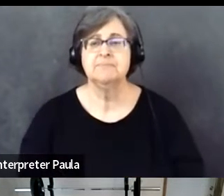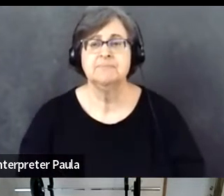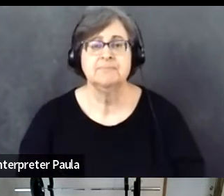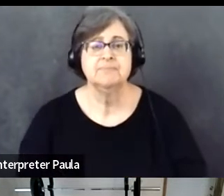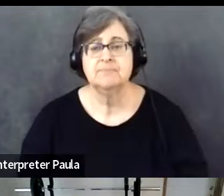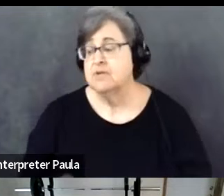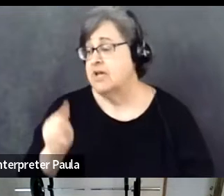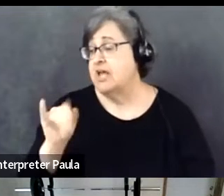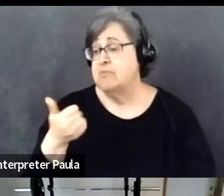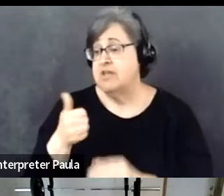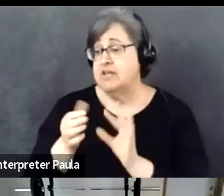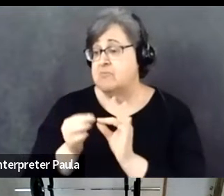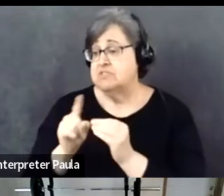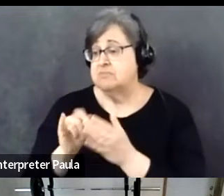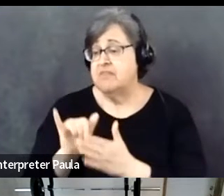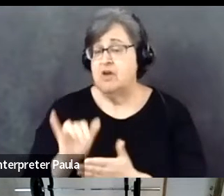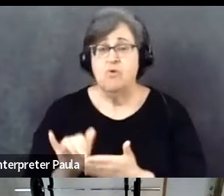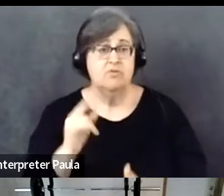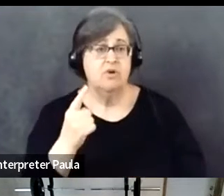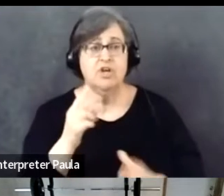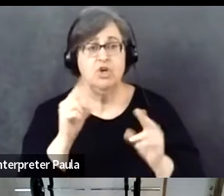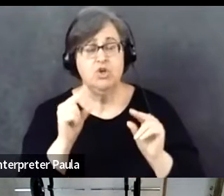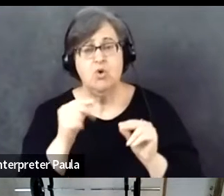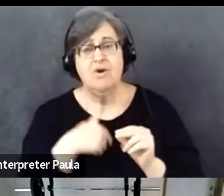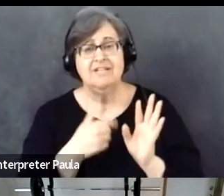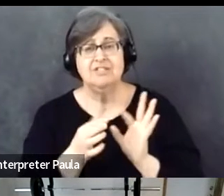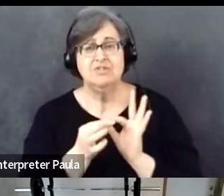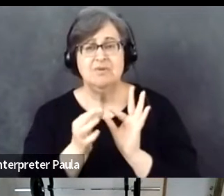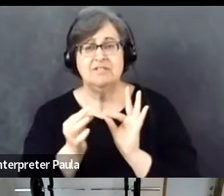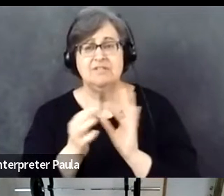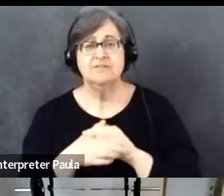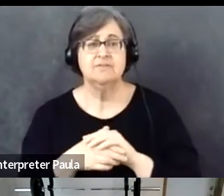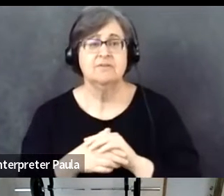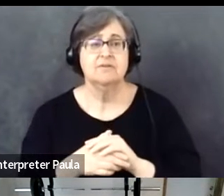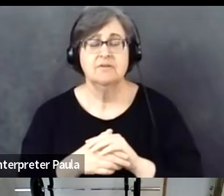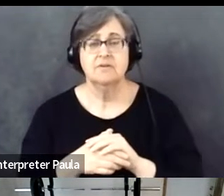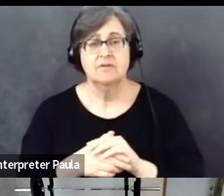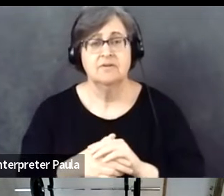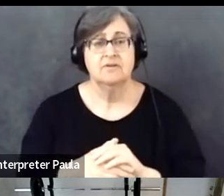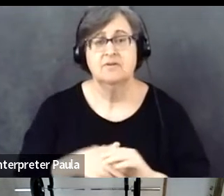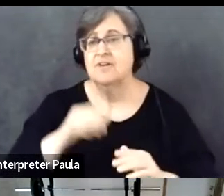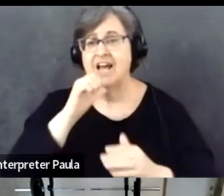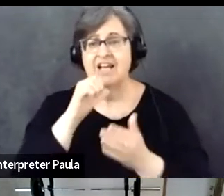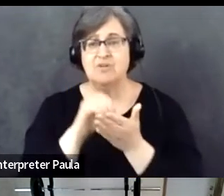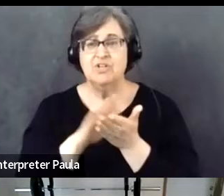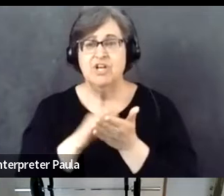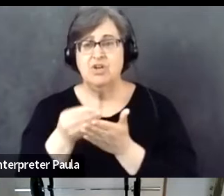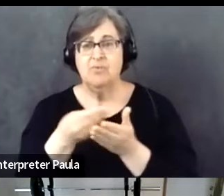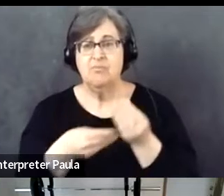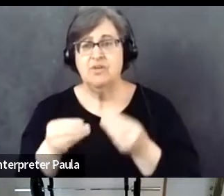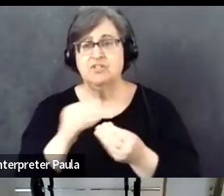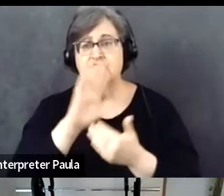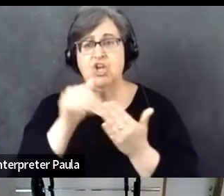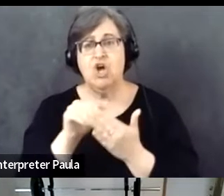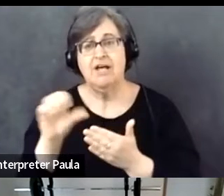Amy, any comments on that one? No, I would just say that, I didn't put all of the budgets here, but all 10 of the